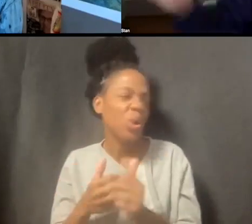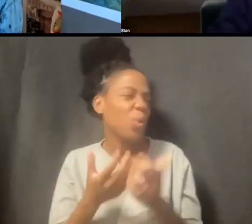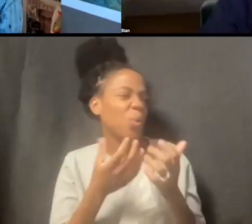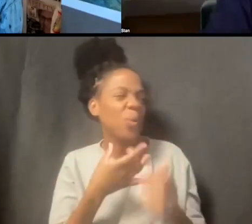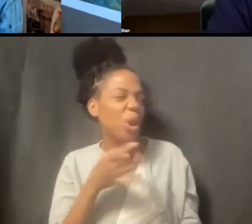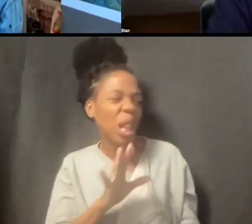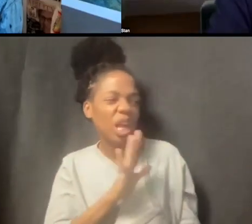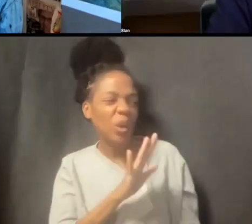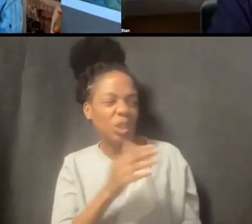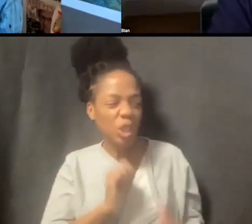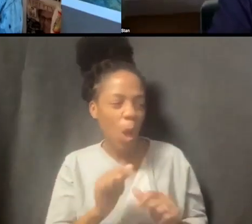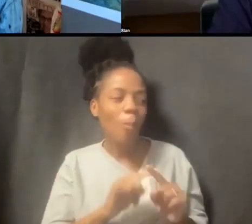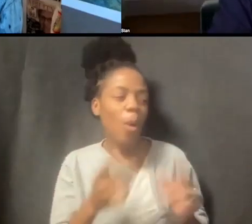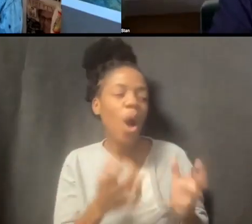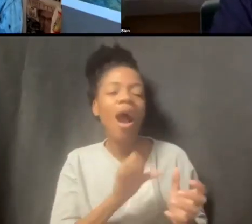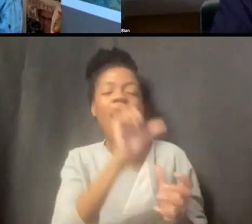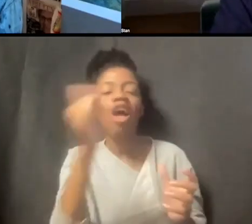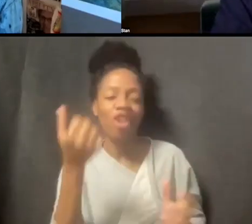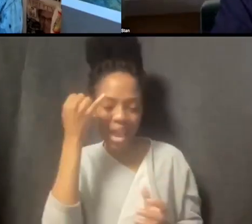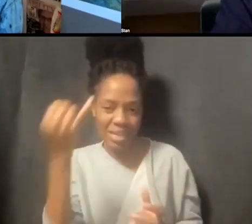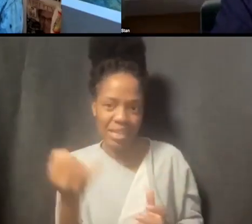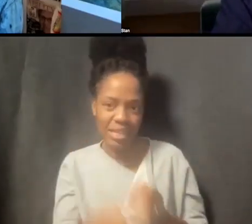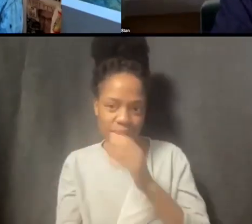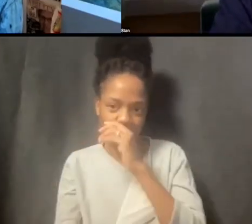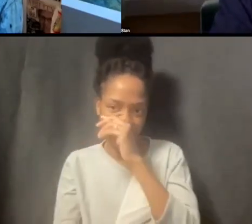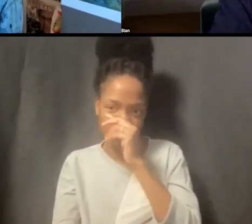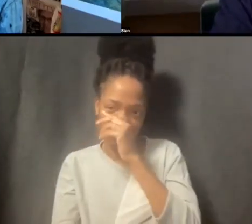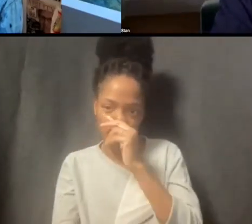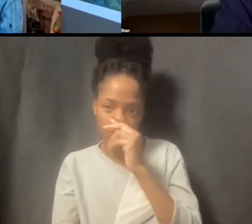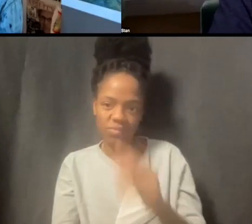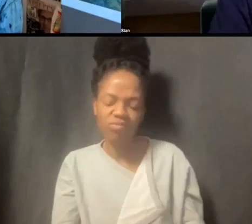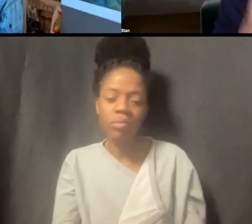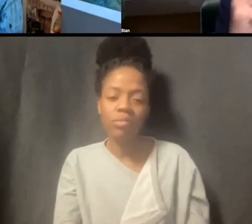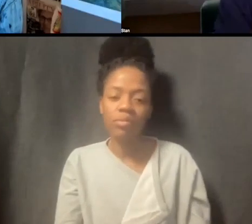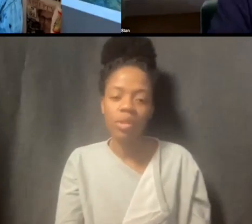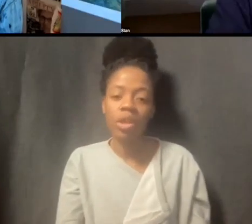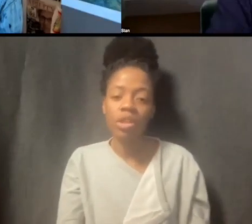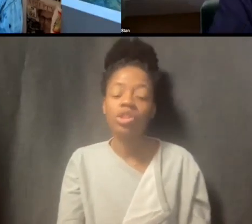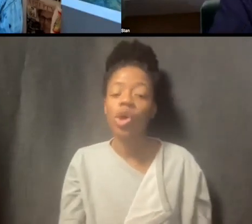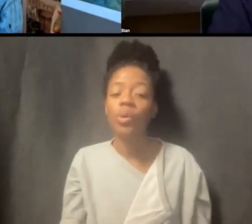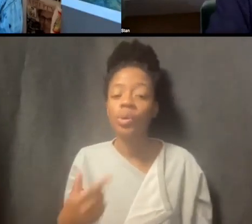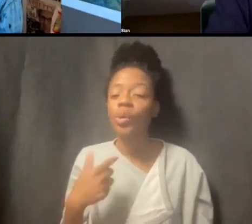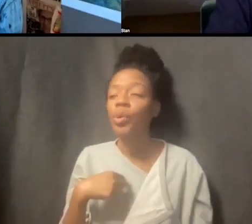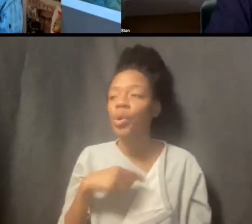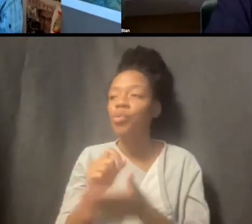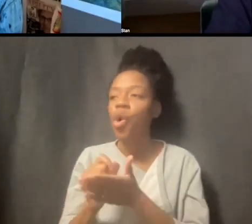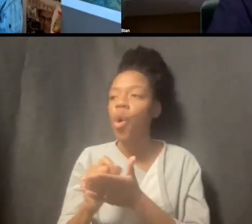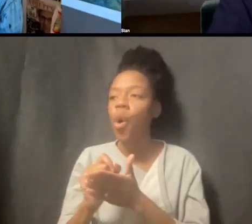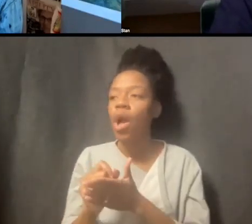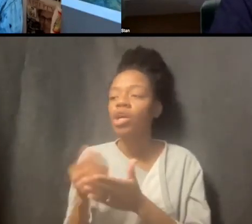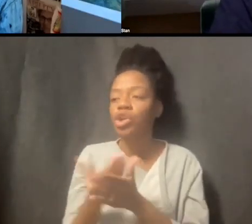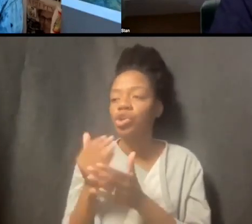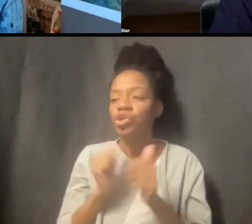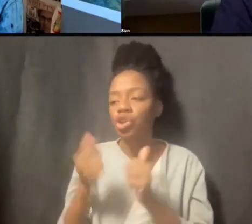another show idea? And we did actually write a pilot for CBS that year off of our very, very, very first staff writing